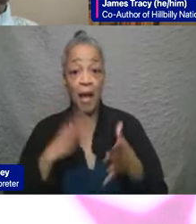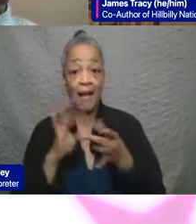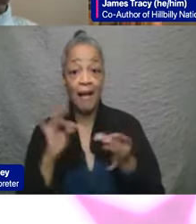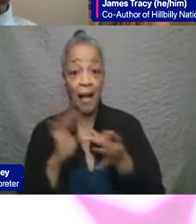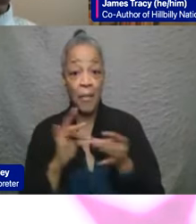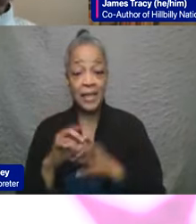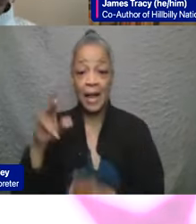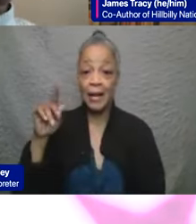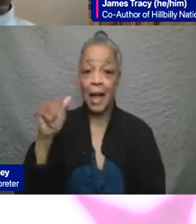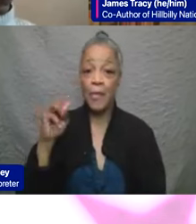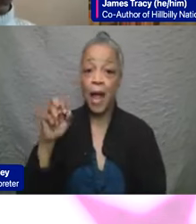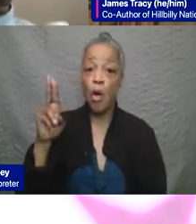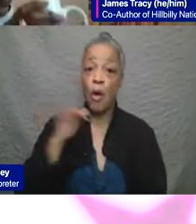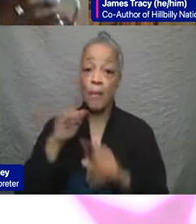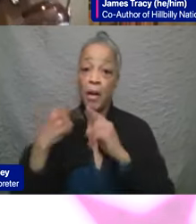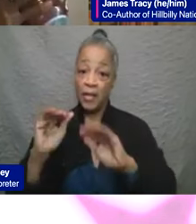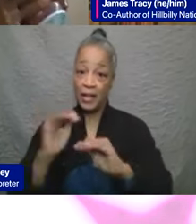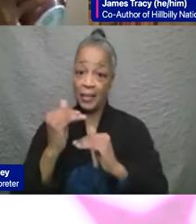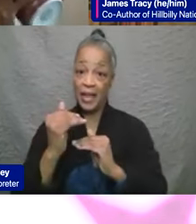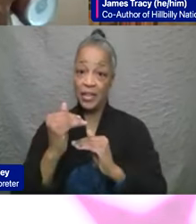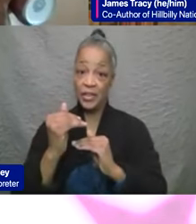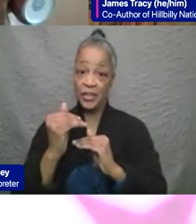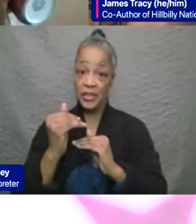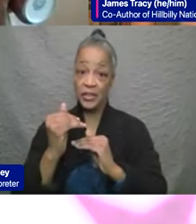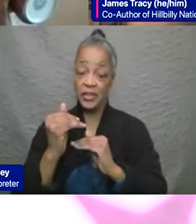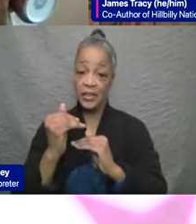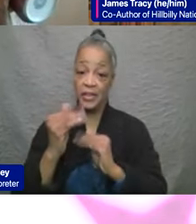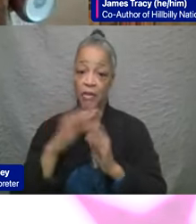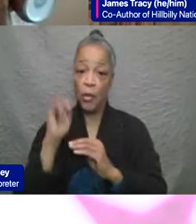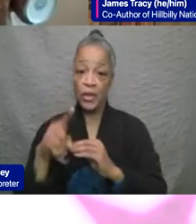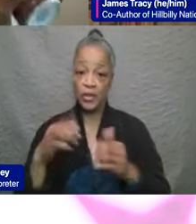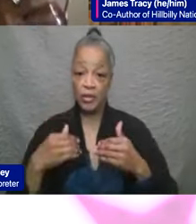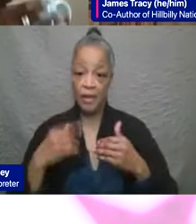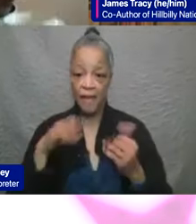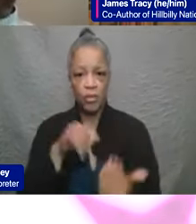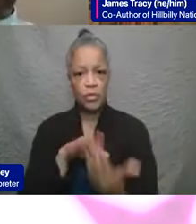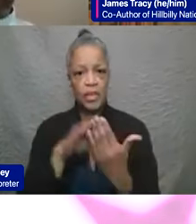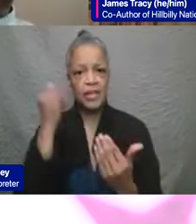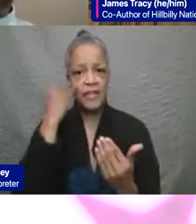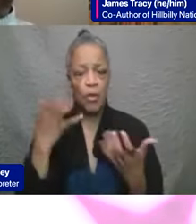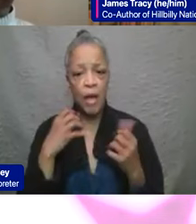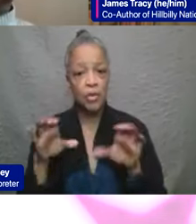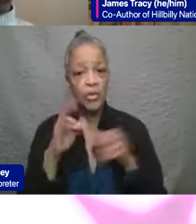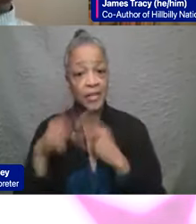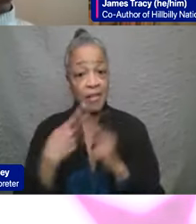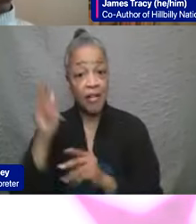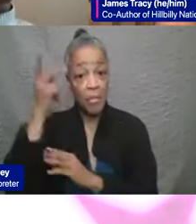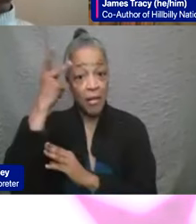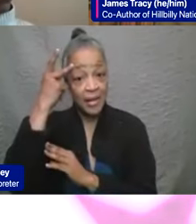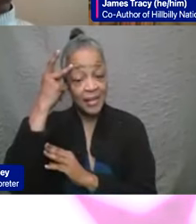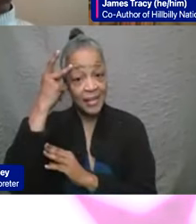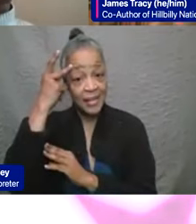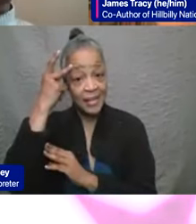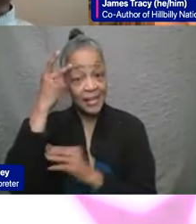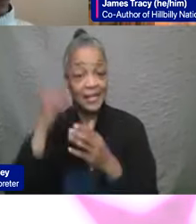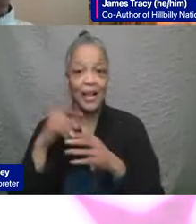Kamau's comments about the limitations and the questions that we have to address if we want to do this type of politics probably warrant a